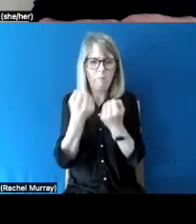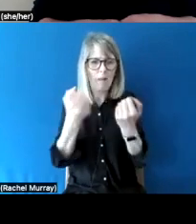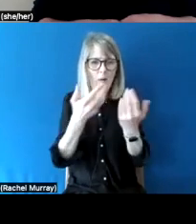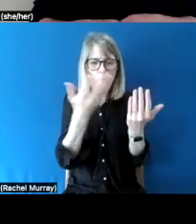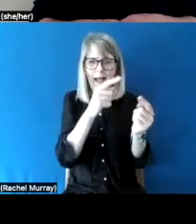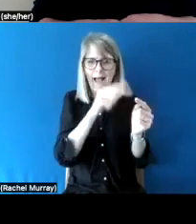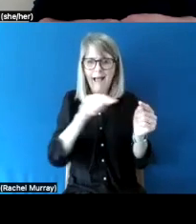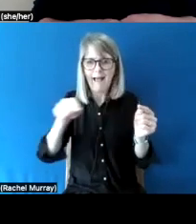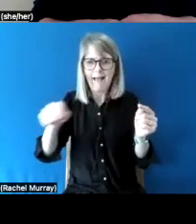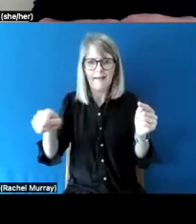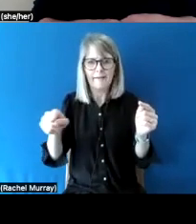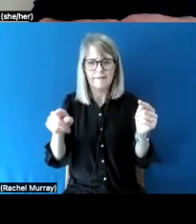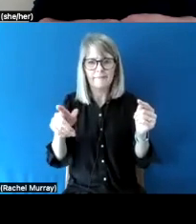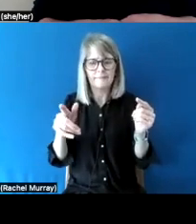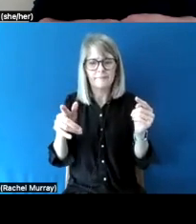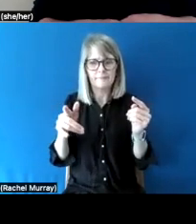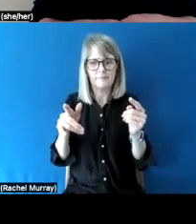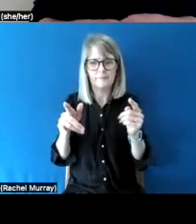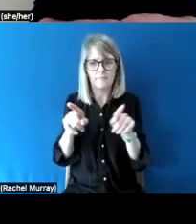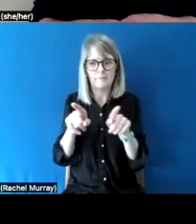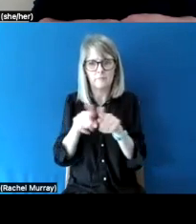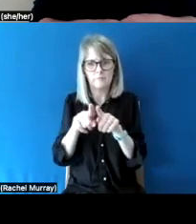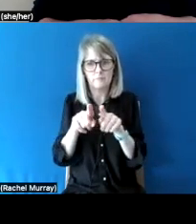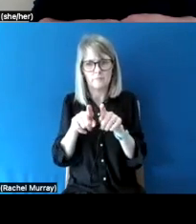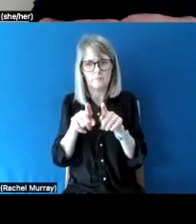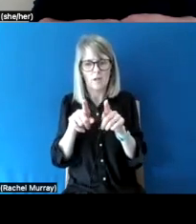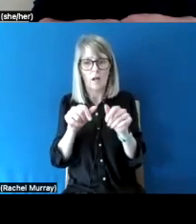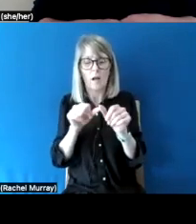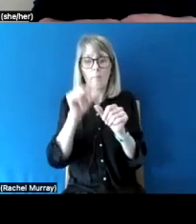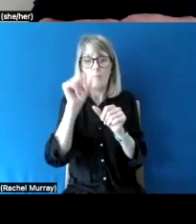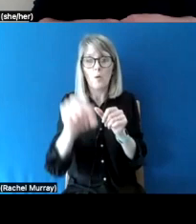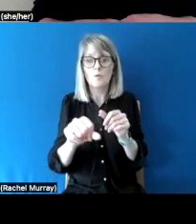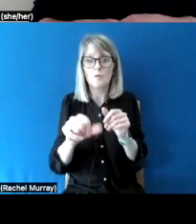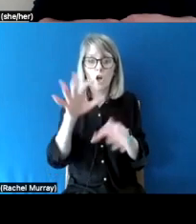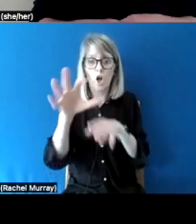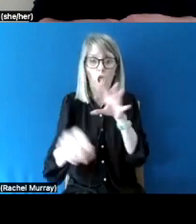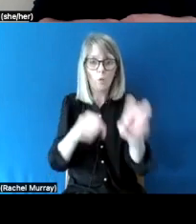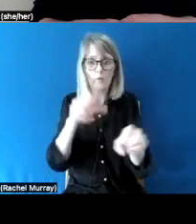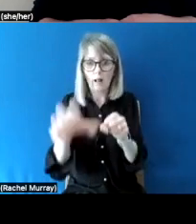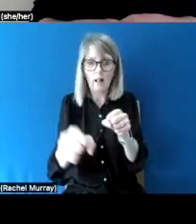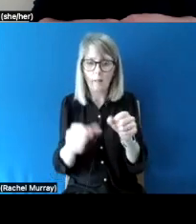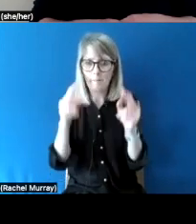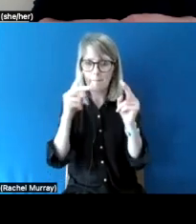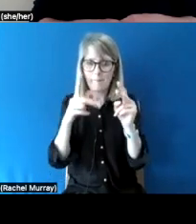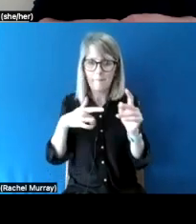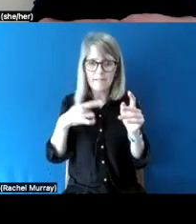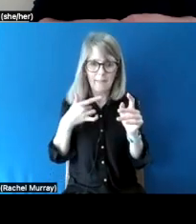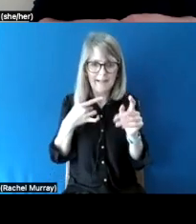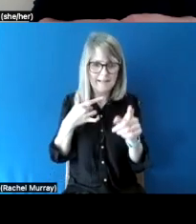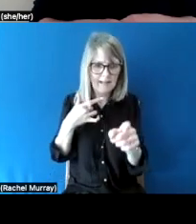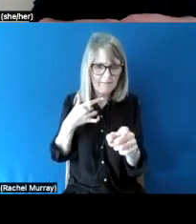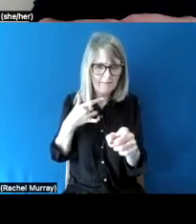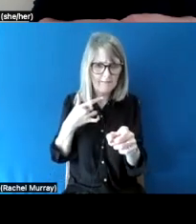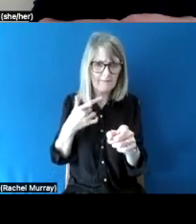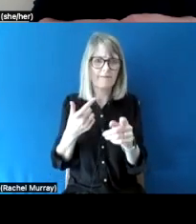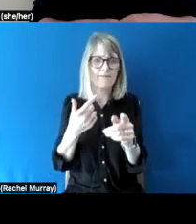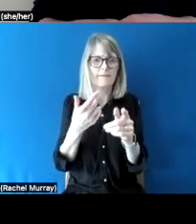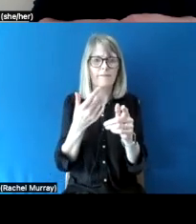a subaltern post-colonial perspective, Gayatri Spivak offers a